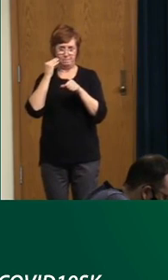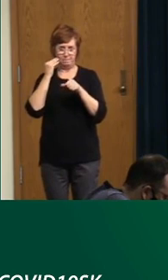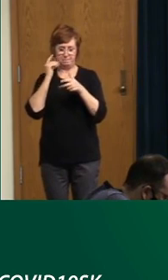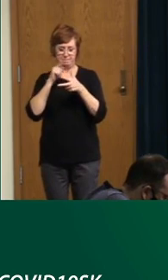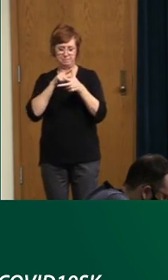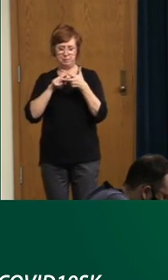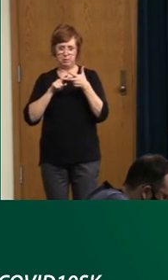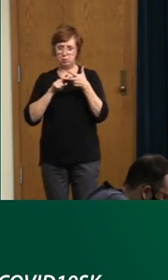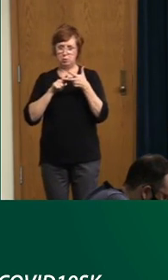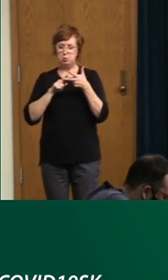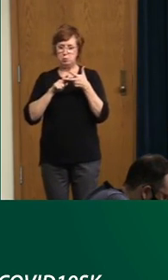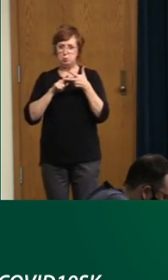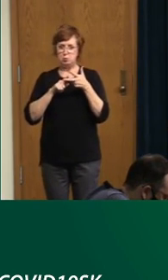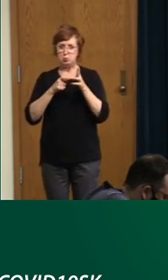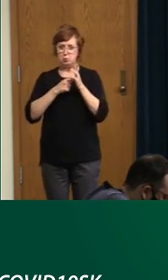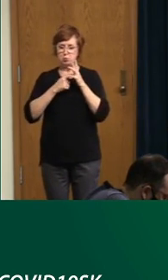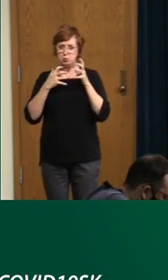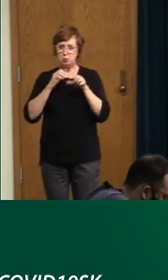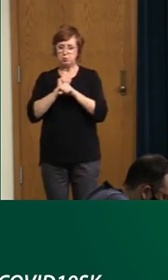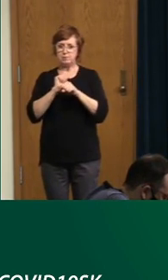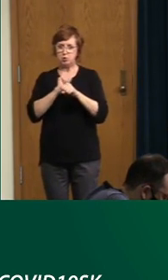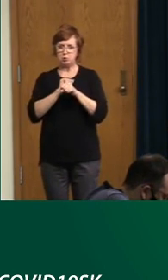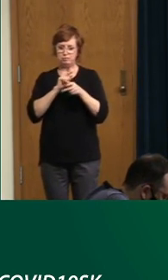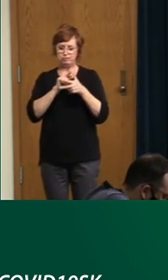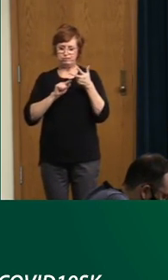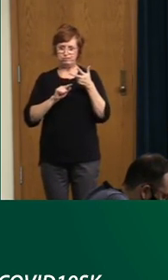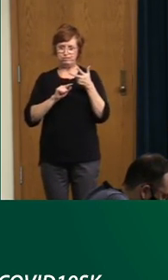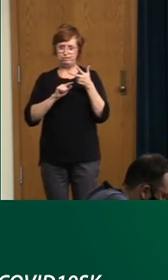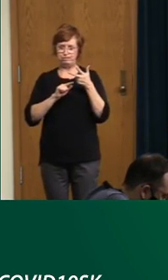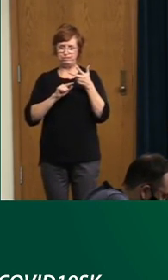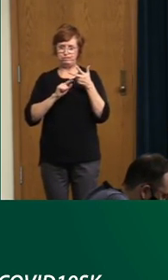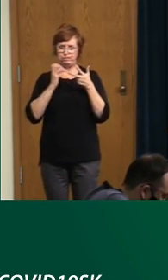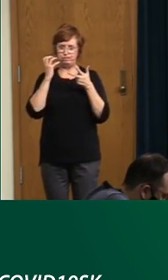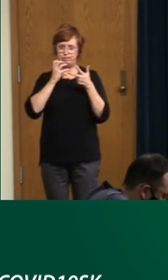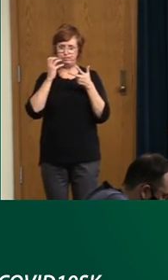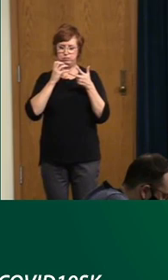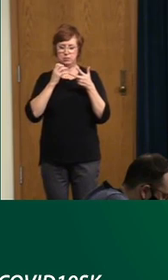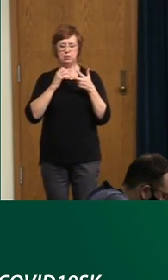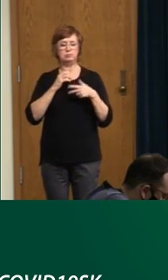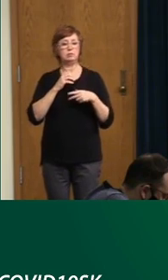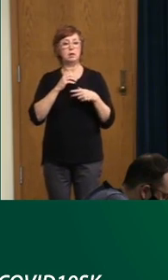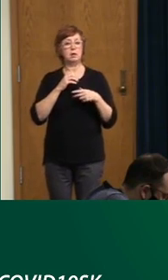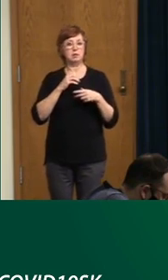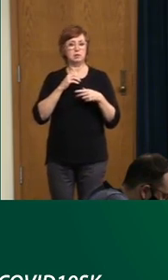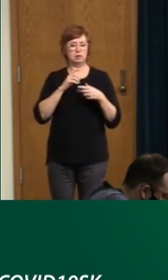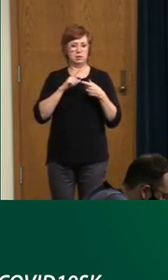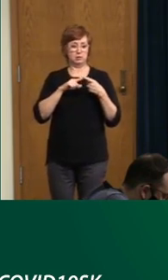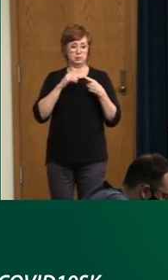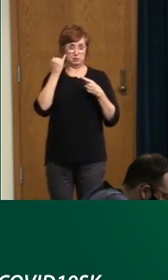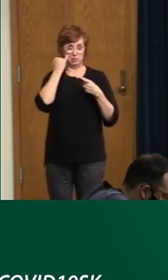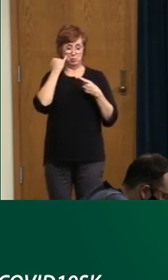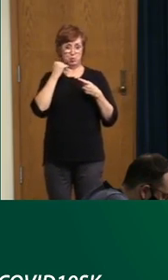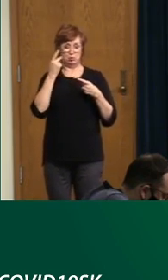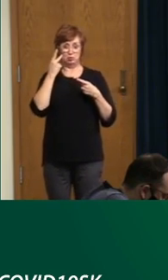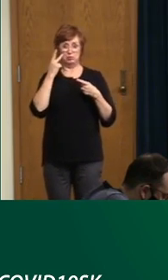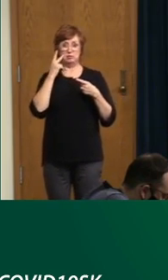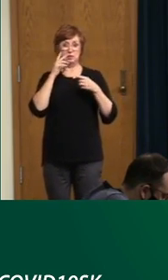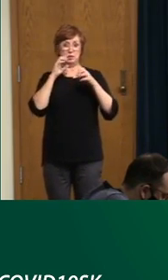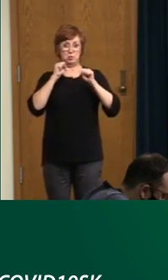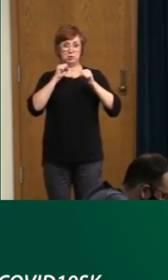And I'm wondering, when you look at that, and when you look at the potential number of deaths, the potential strain on the healthcare